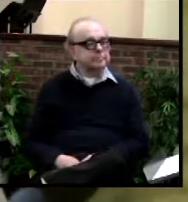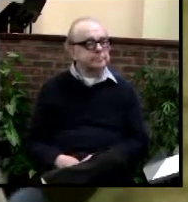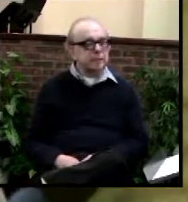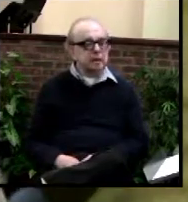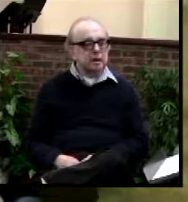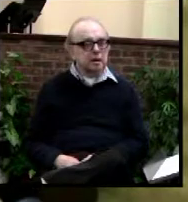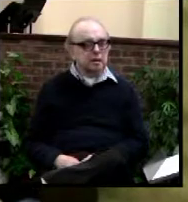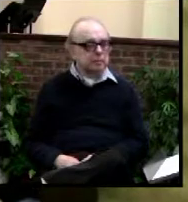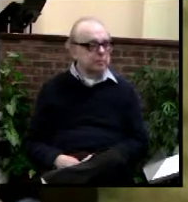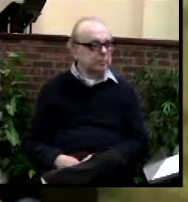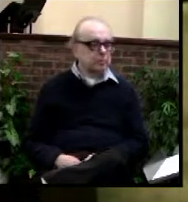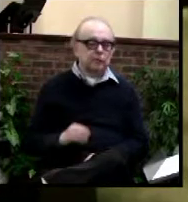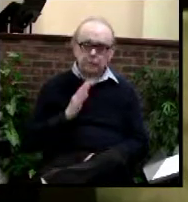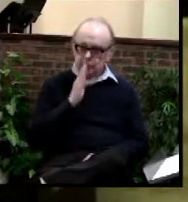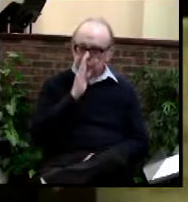Straight to God.